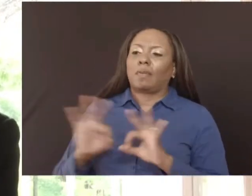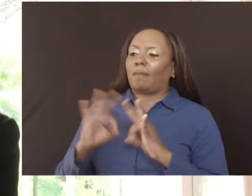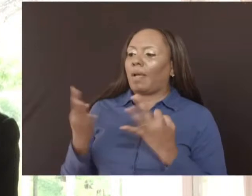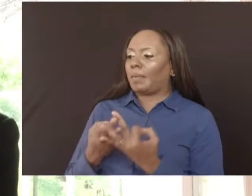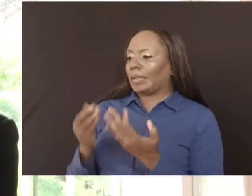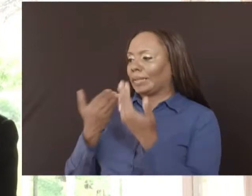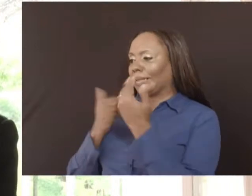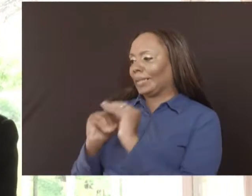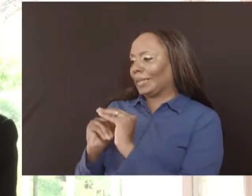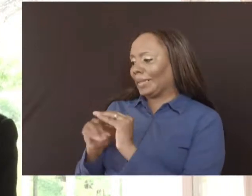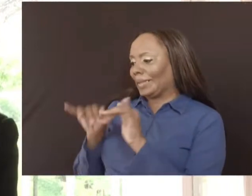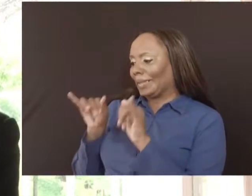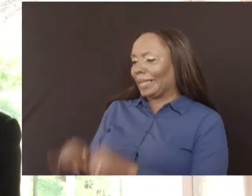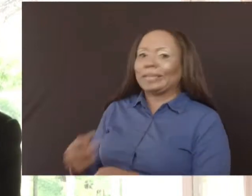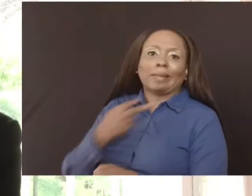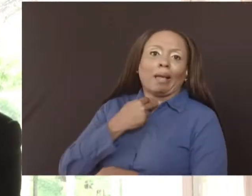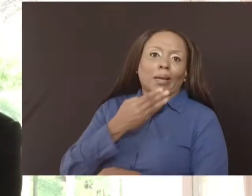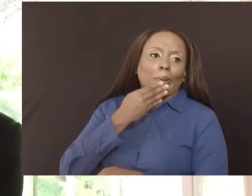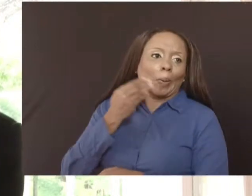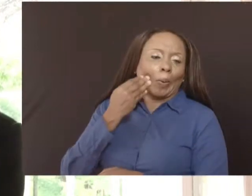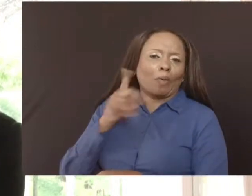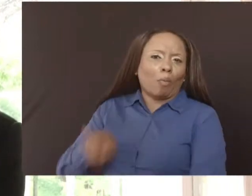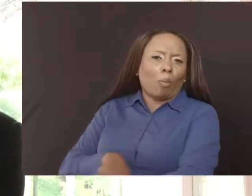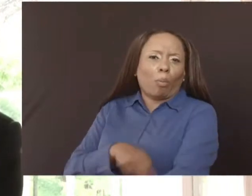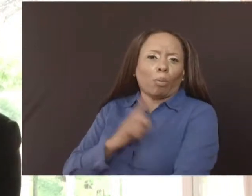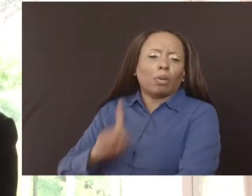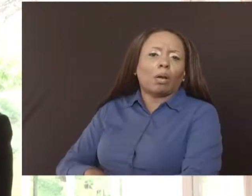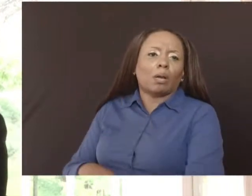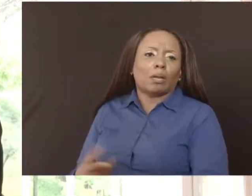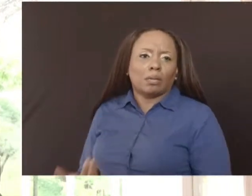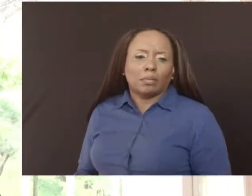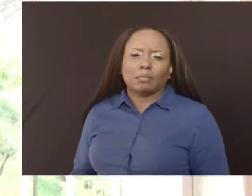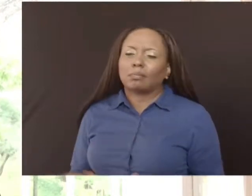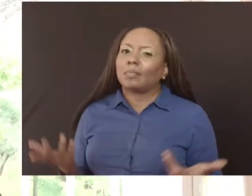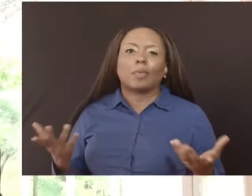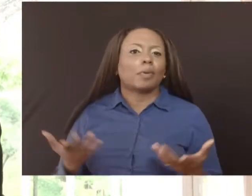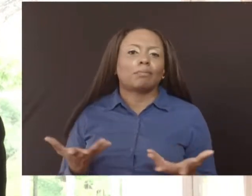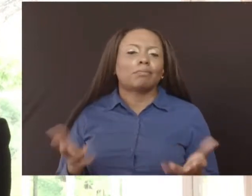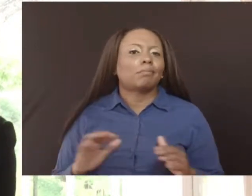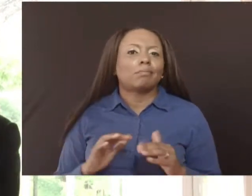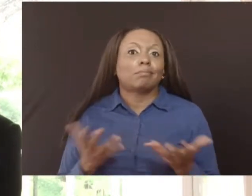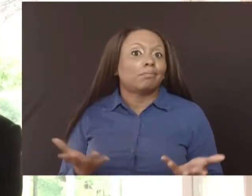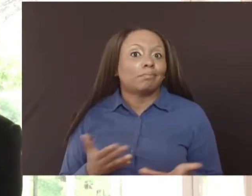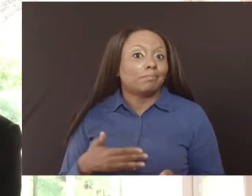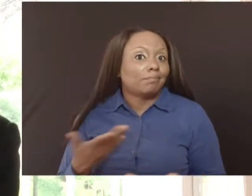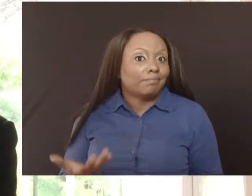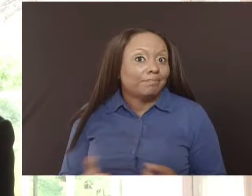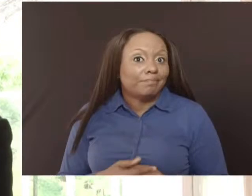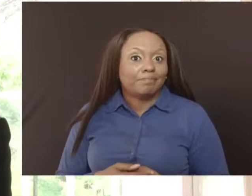their homes for an extended period of time. How do you respond to that?